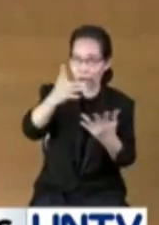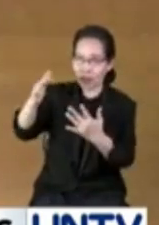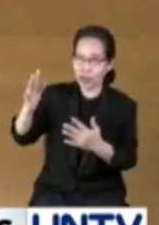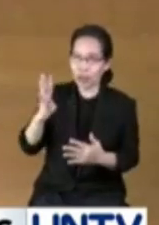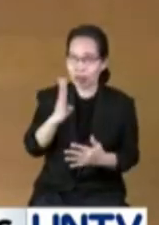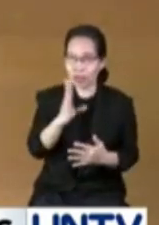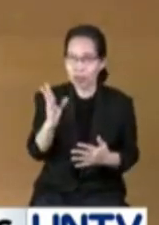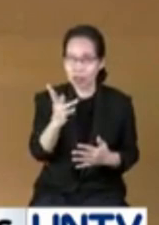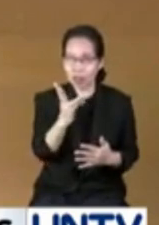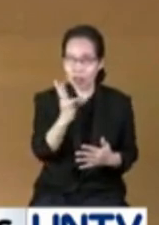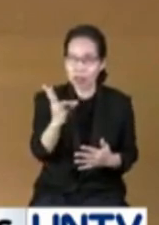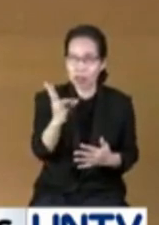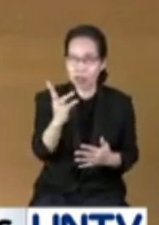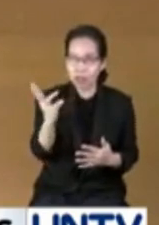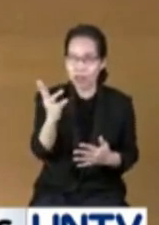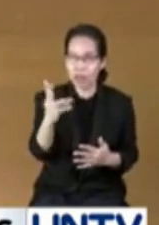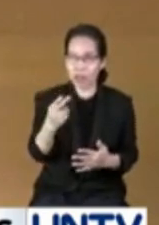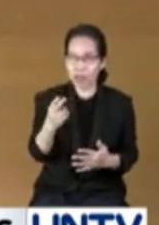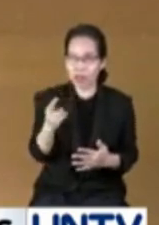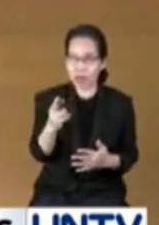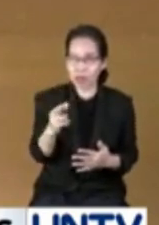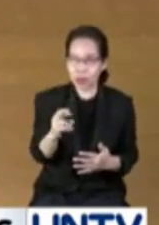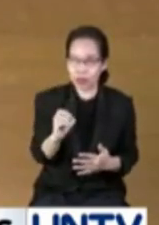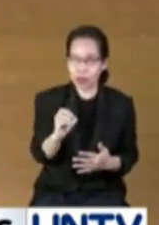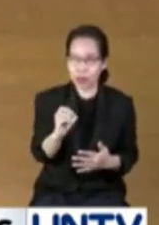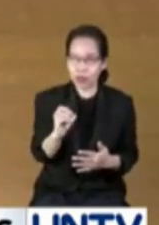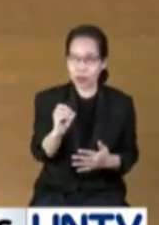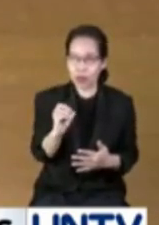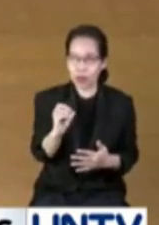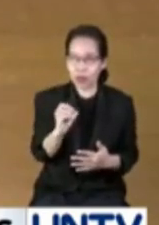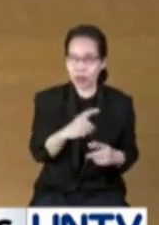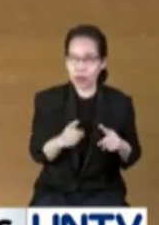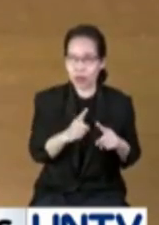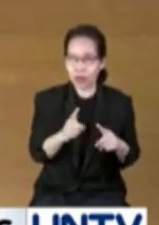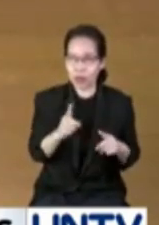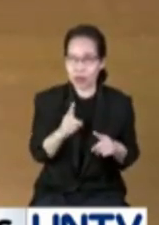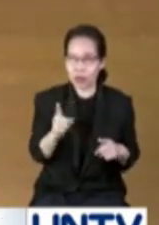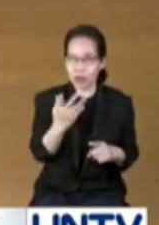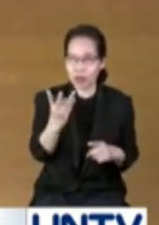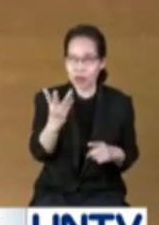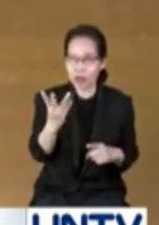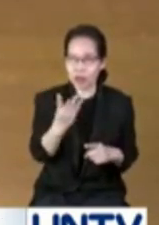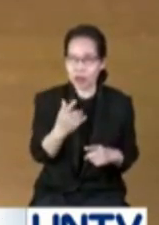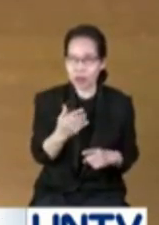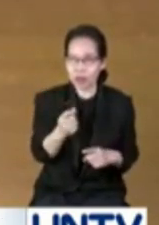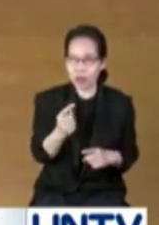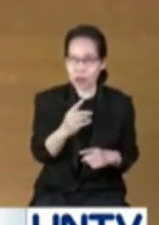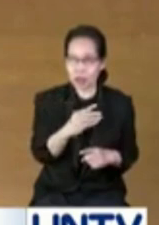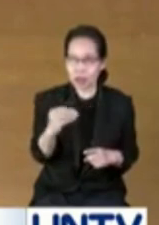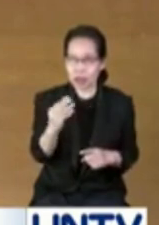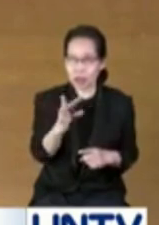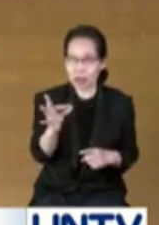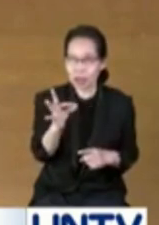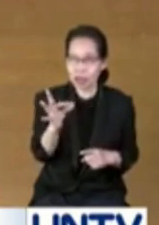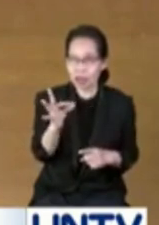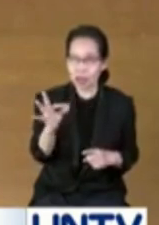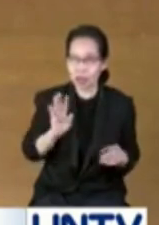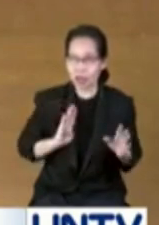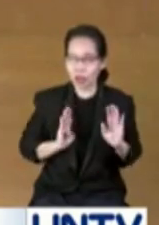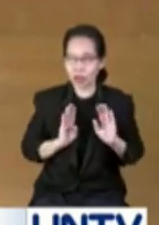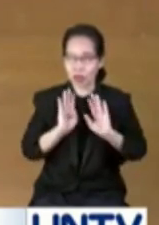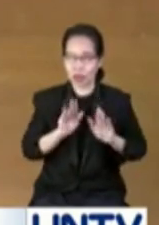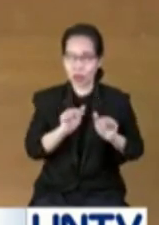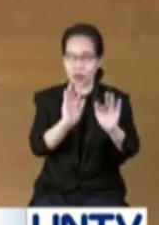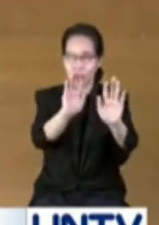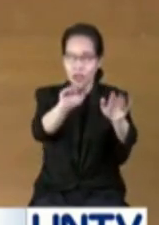are hydroelectric, 58 biomass, 36 geothermal, and 9 are ocean powered.